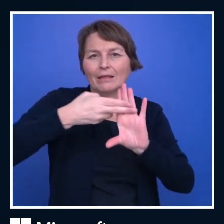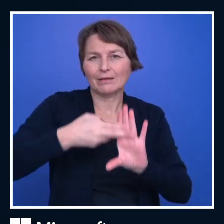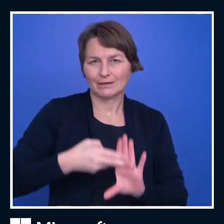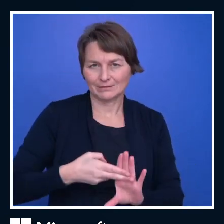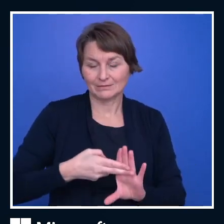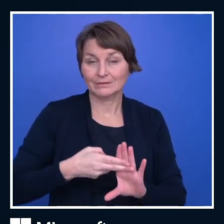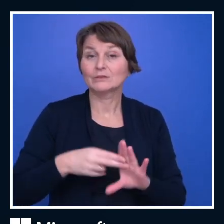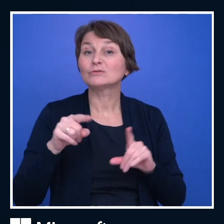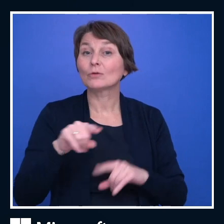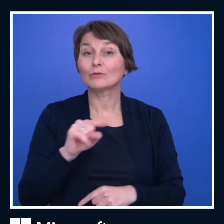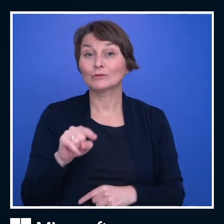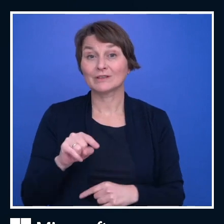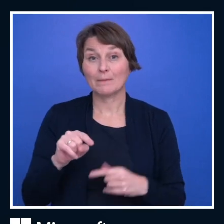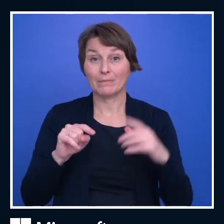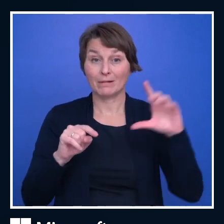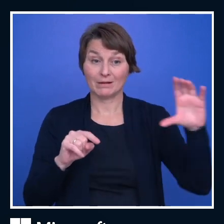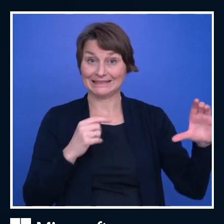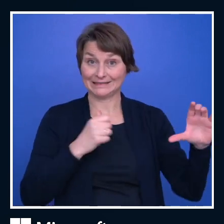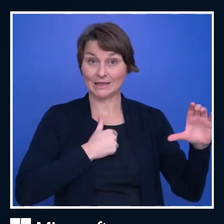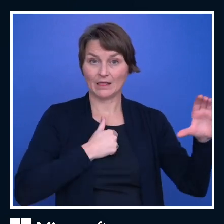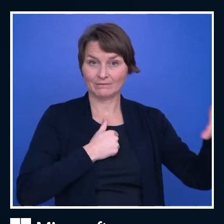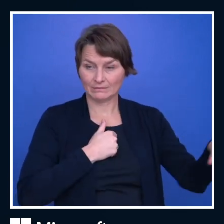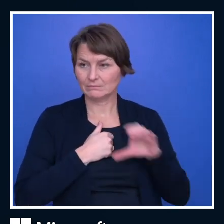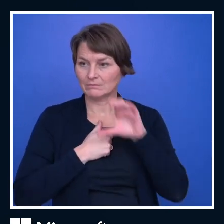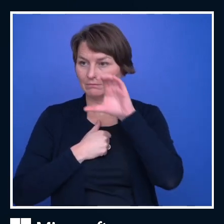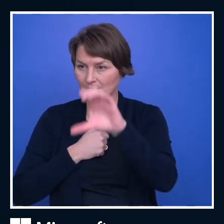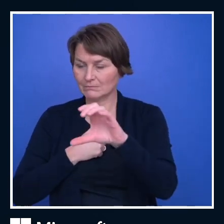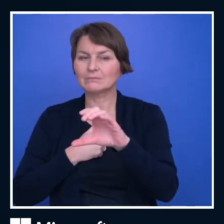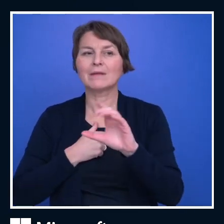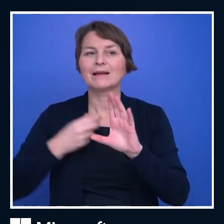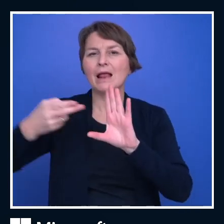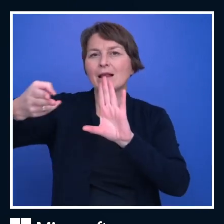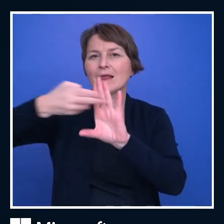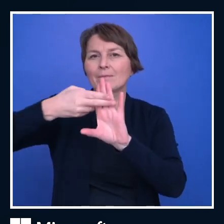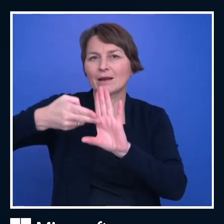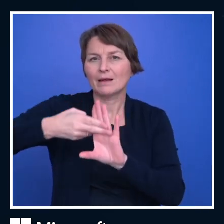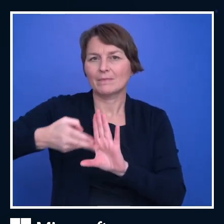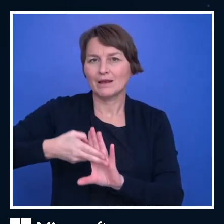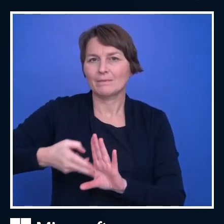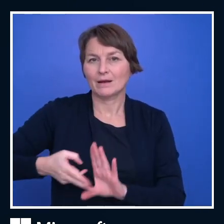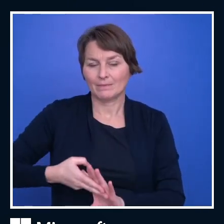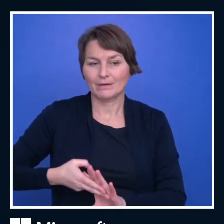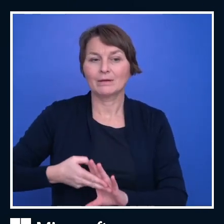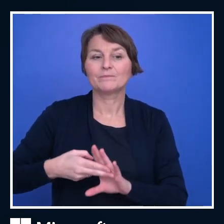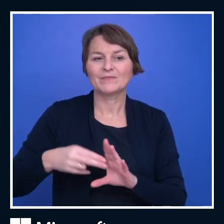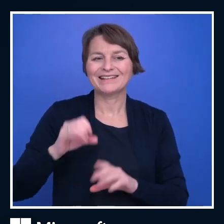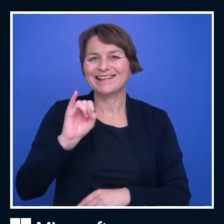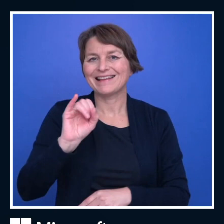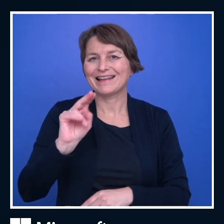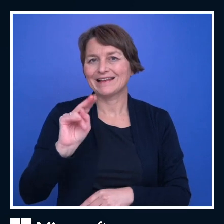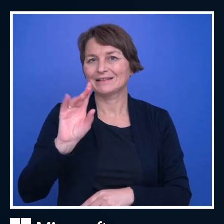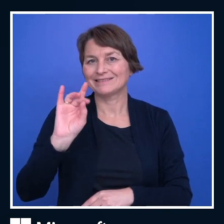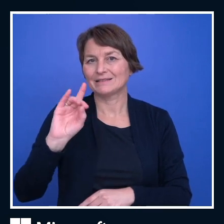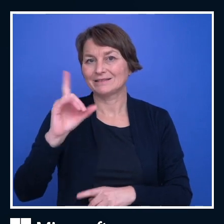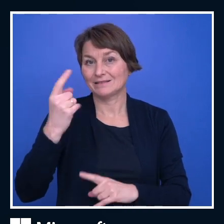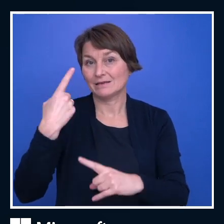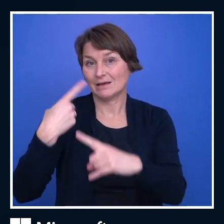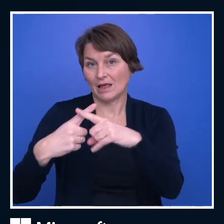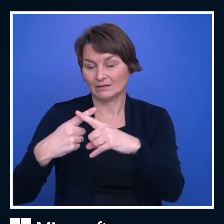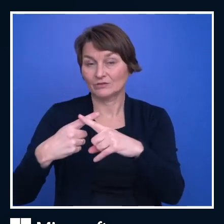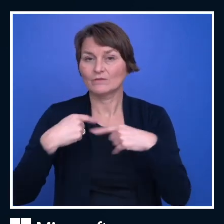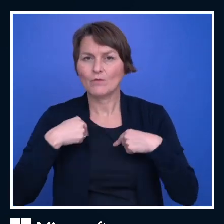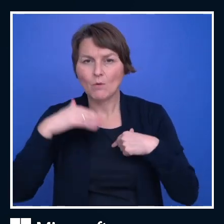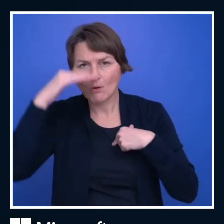to it and figure out which documents are linked to your search term. I don't have more than this